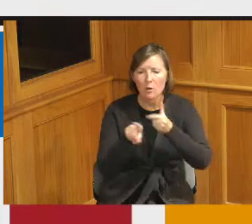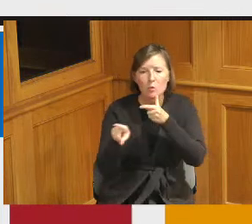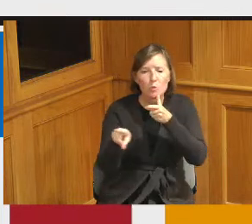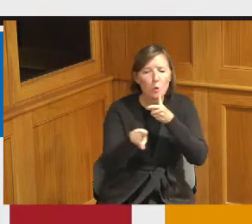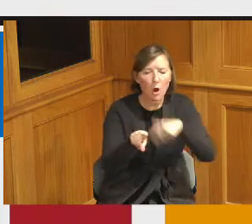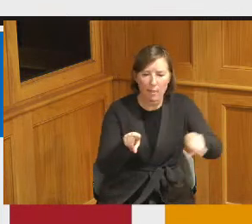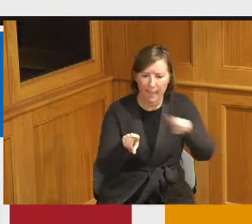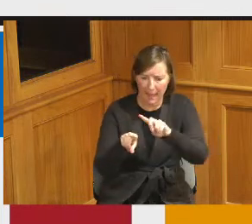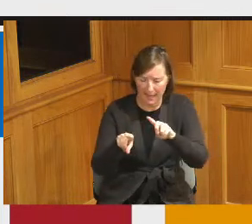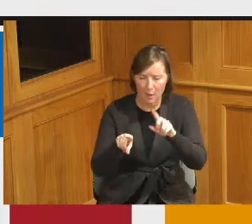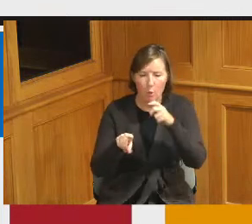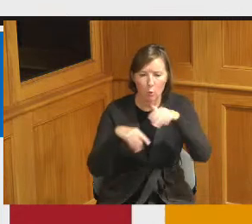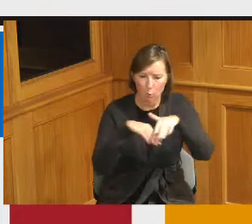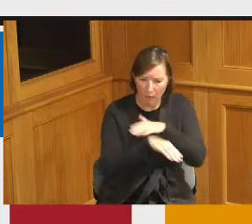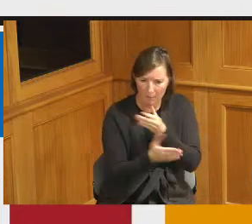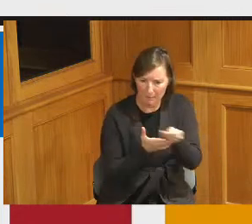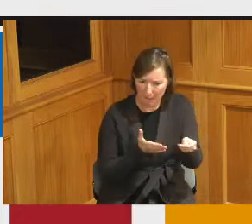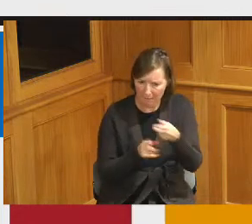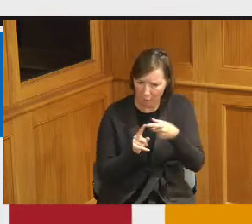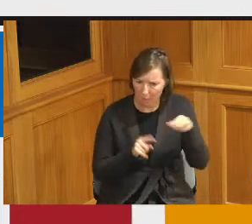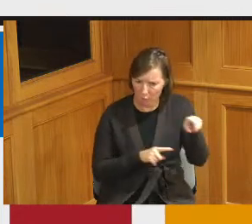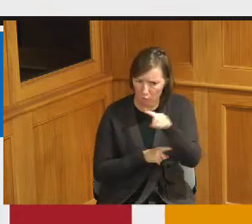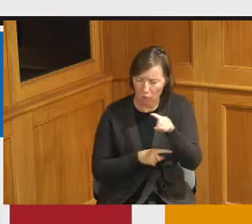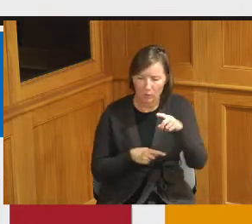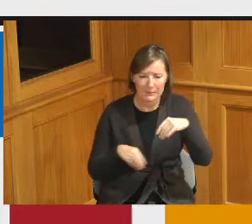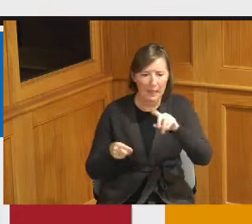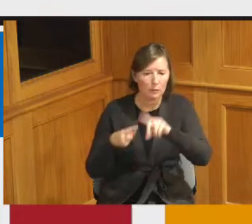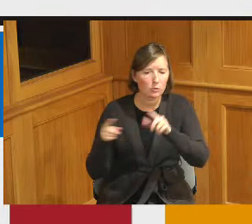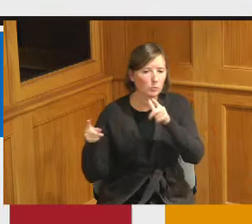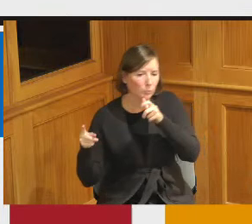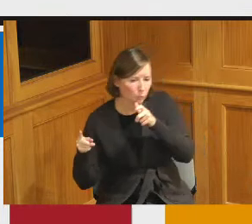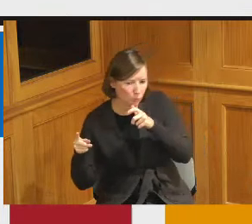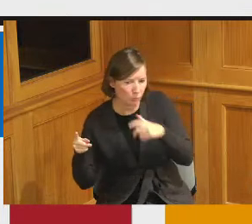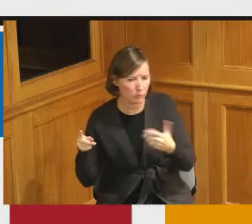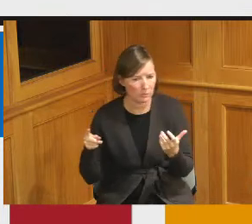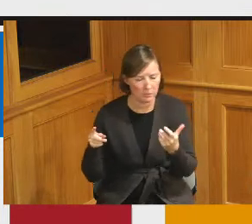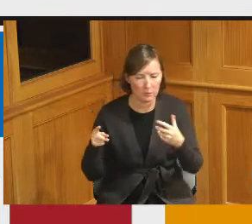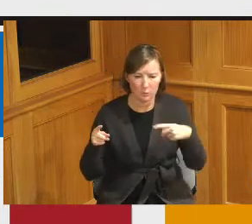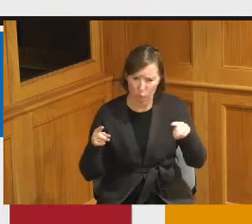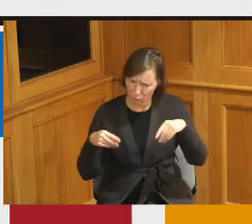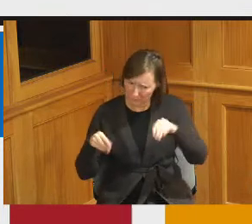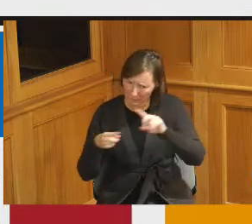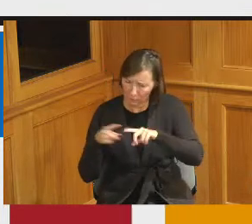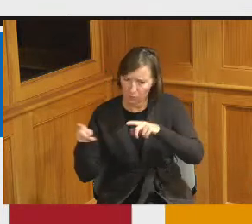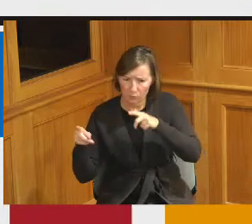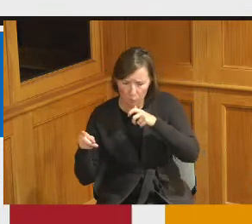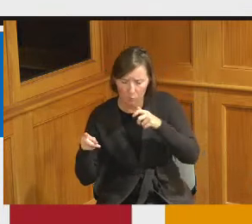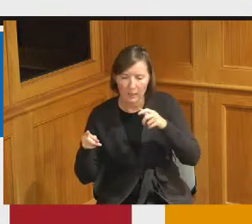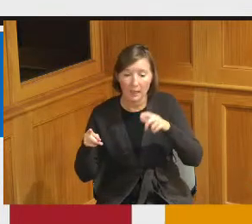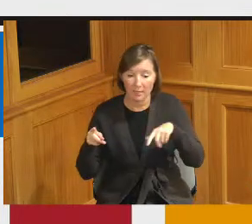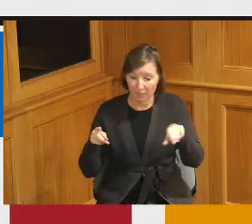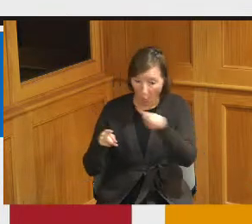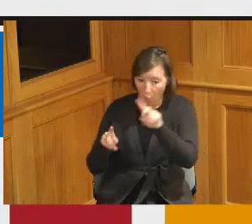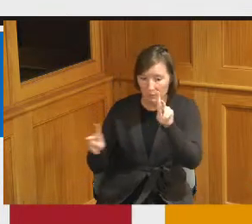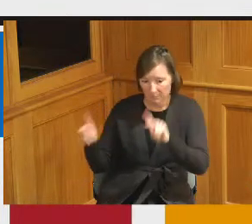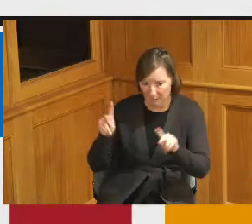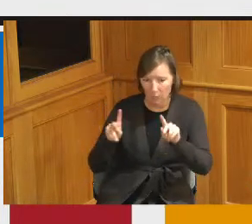selling, which is that next bar over? Who are you selling to? Make sure you understand that.